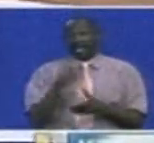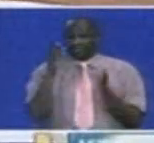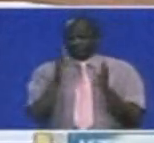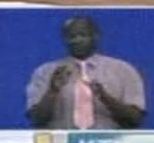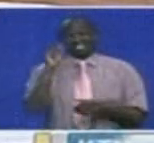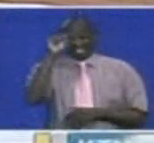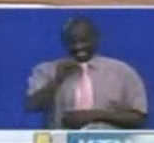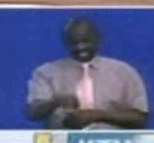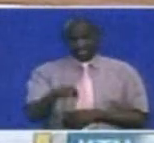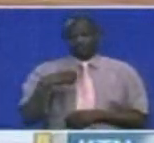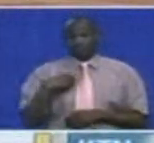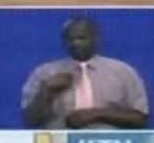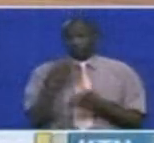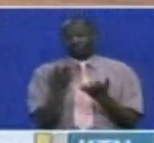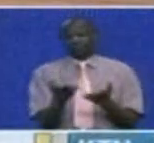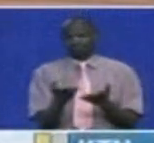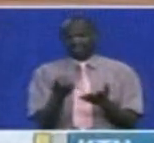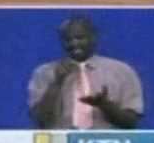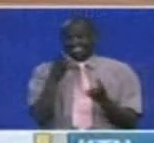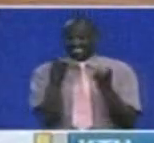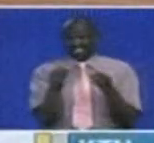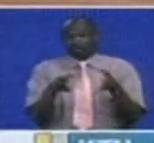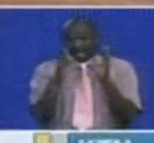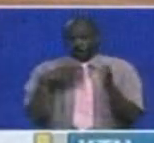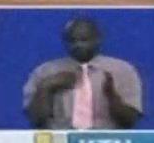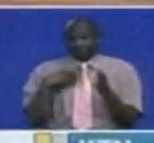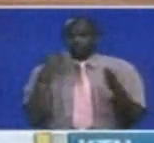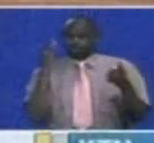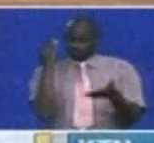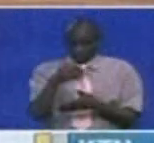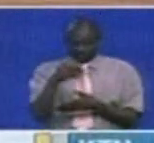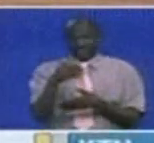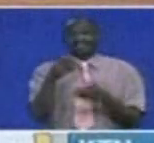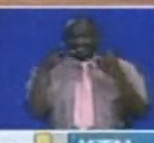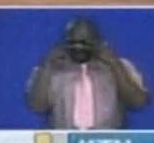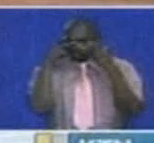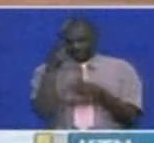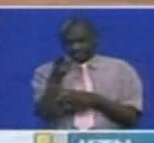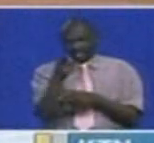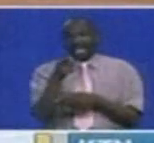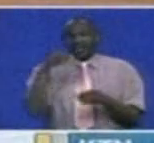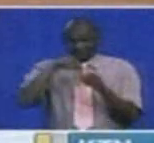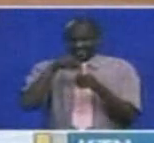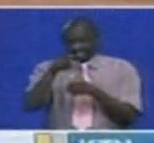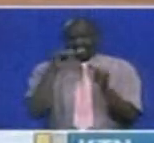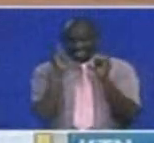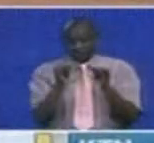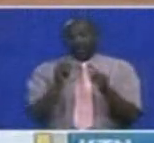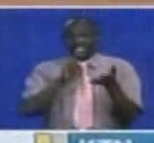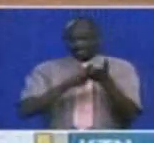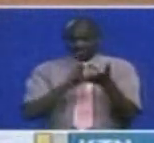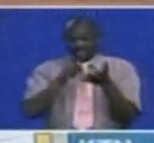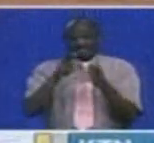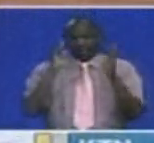yes, this is a really easy way of stopping terrorism. Investing in it and new registration is a